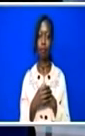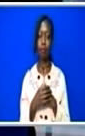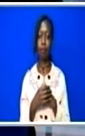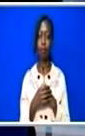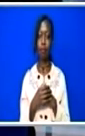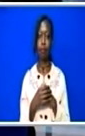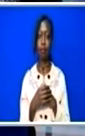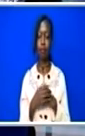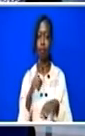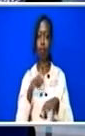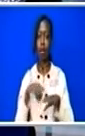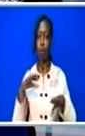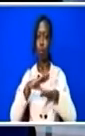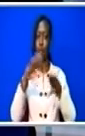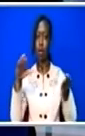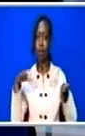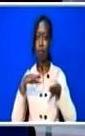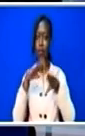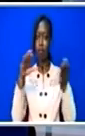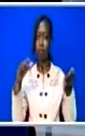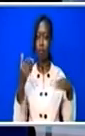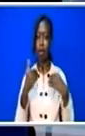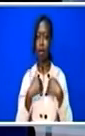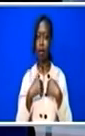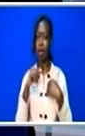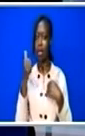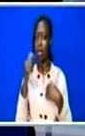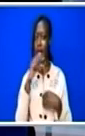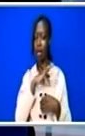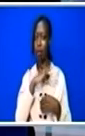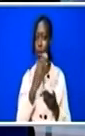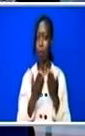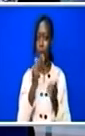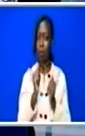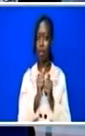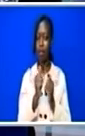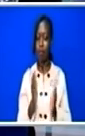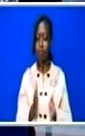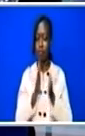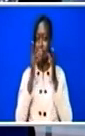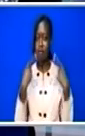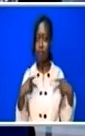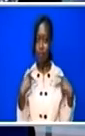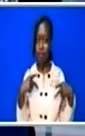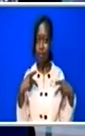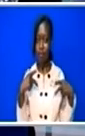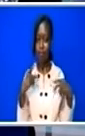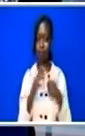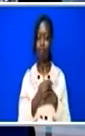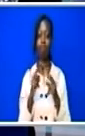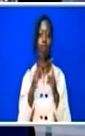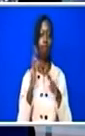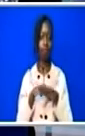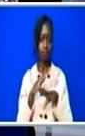When it comes to swimming, so they have an added advantage compared to the lean-bodied people. Very